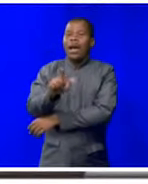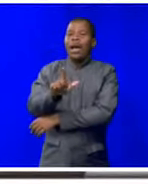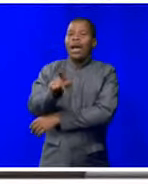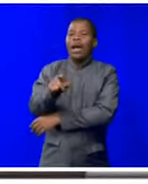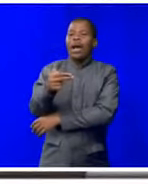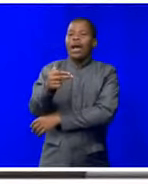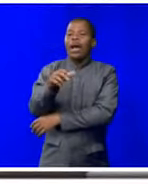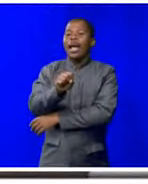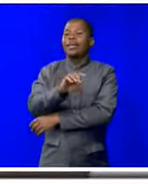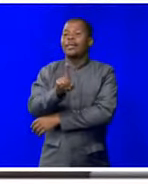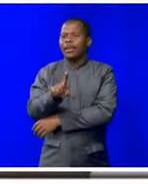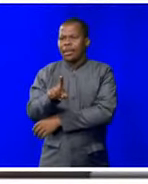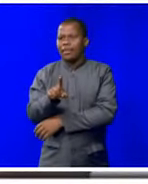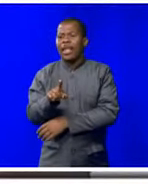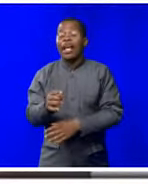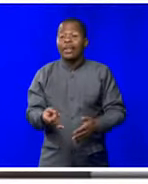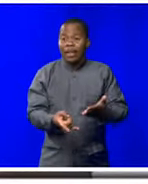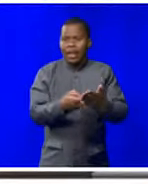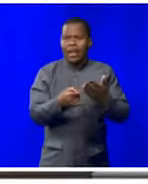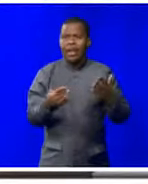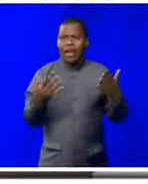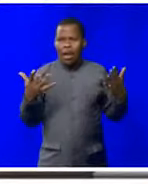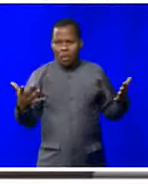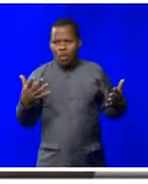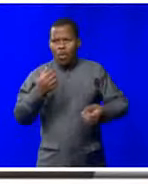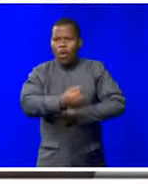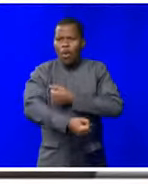inception. This annual